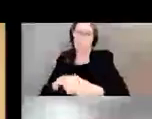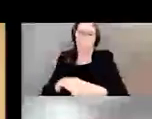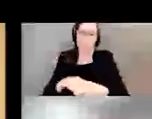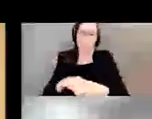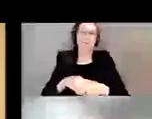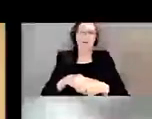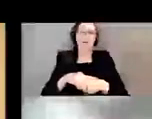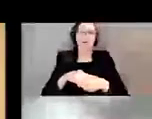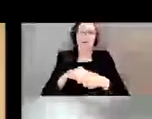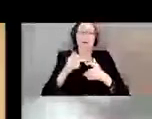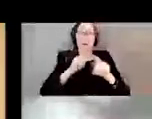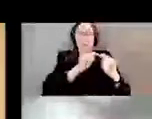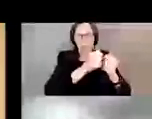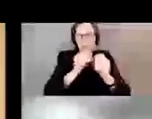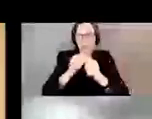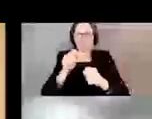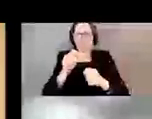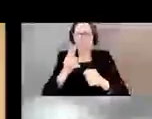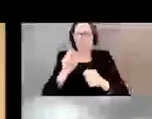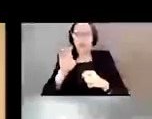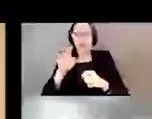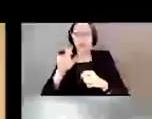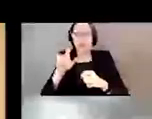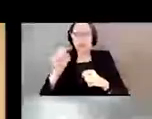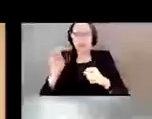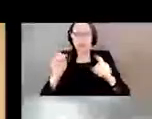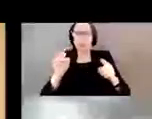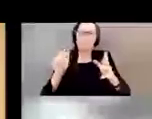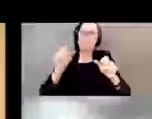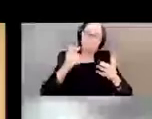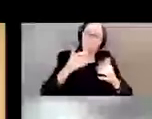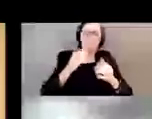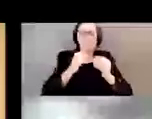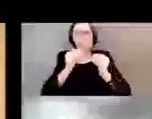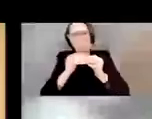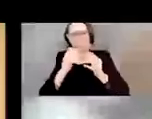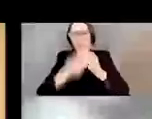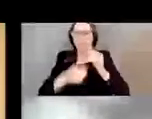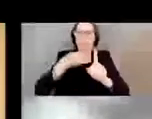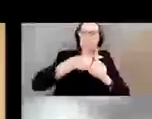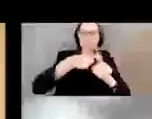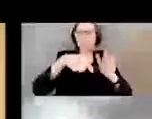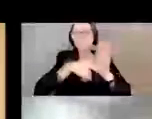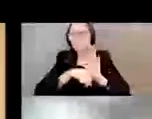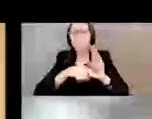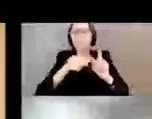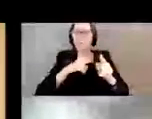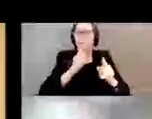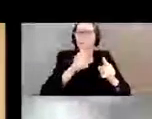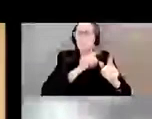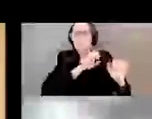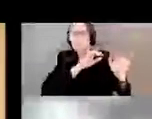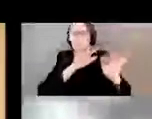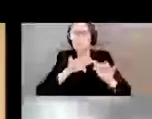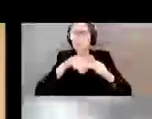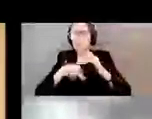The tribalism in Afghanistan is both a benefit and a detriment to the United States and UN forces coming in to overthrow the